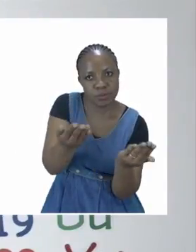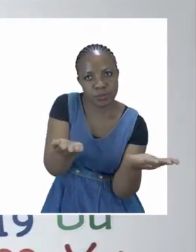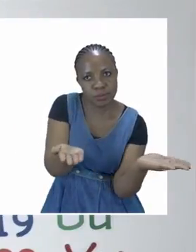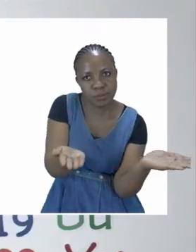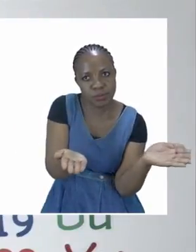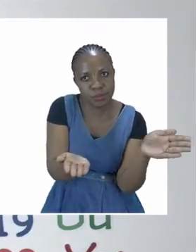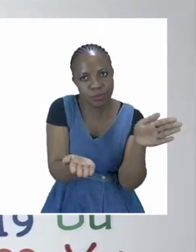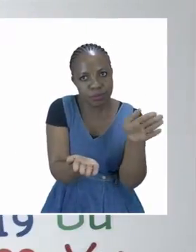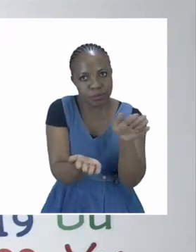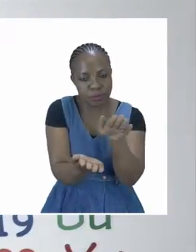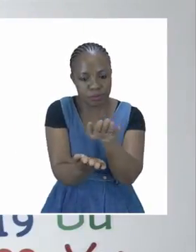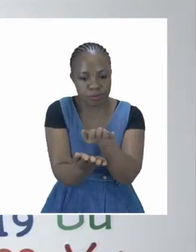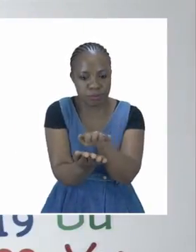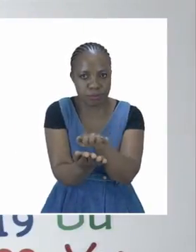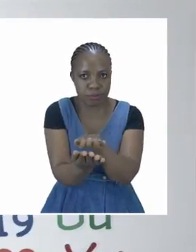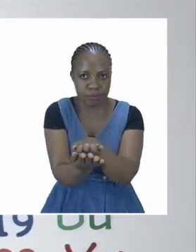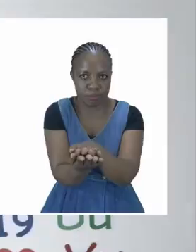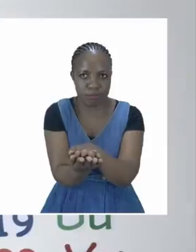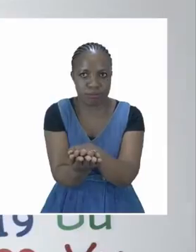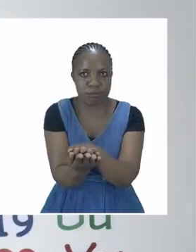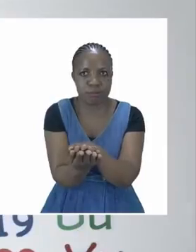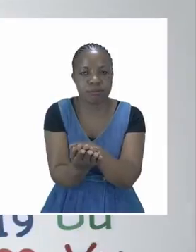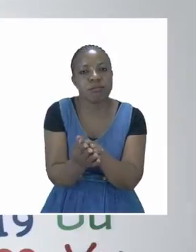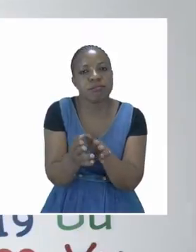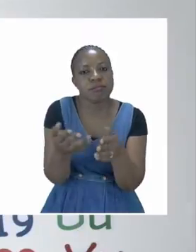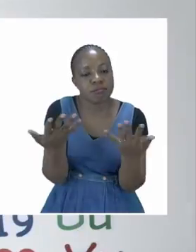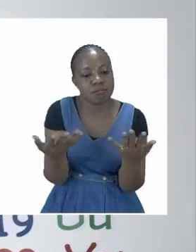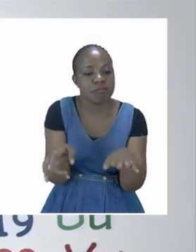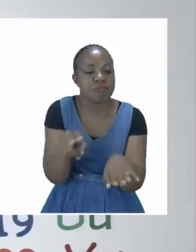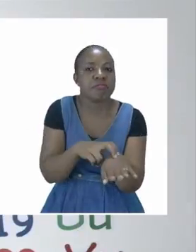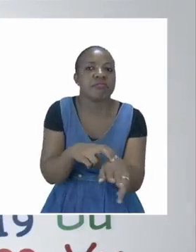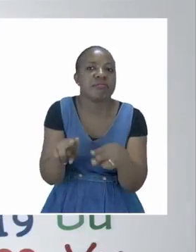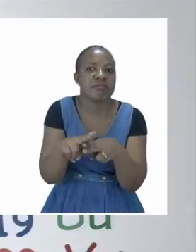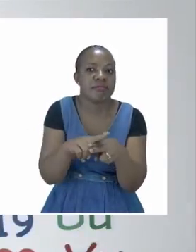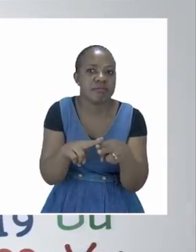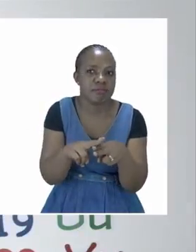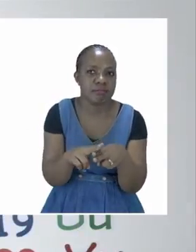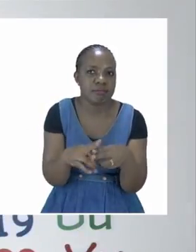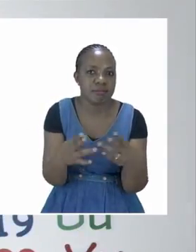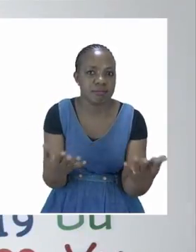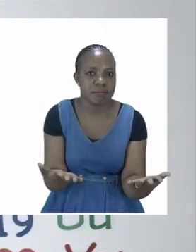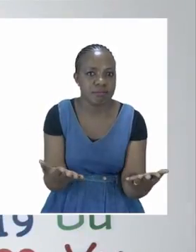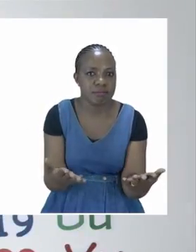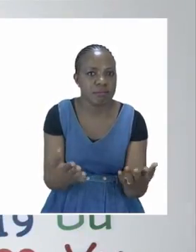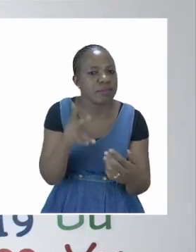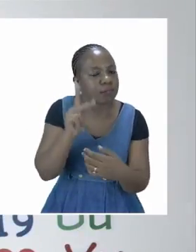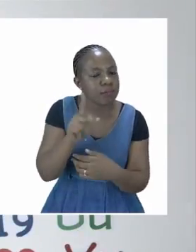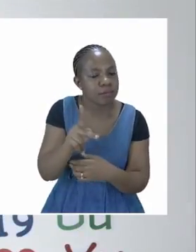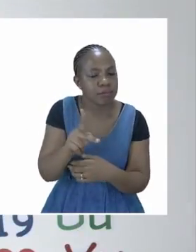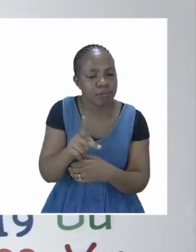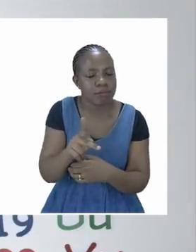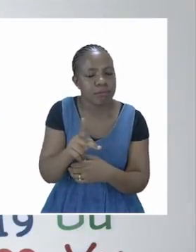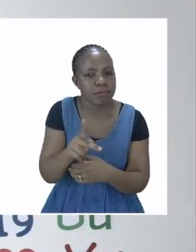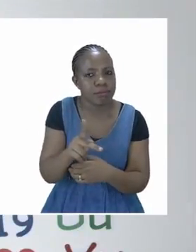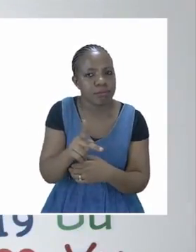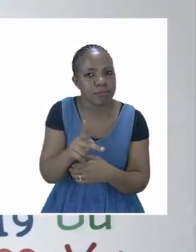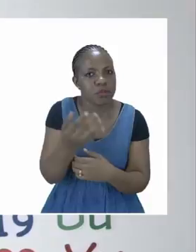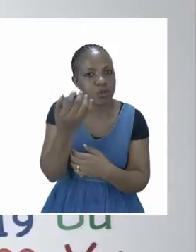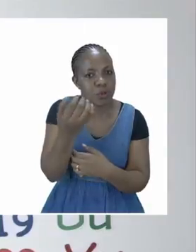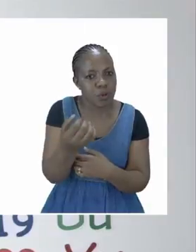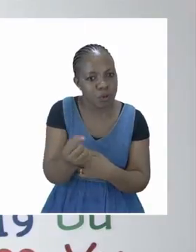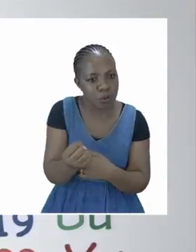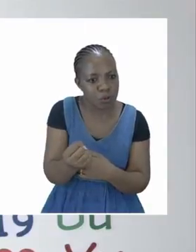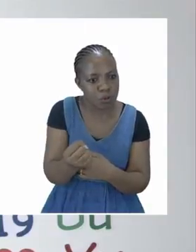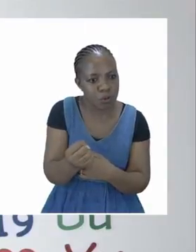it for ready to use. But there is more. We are also available on